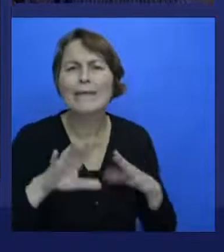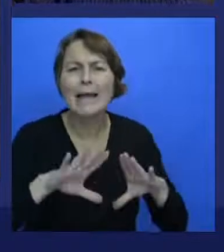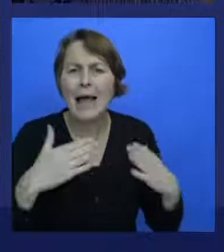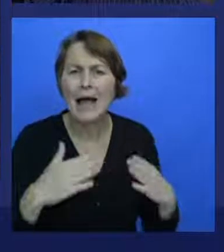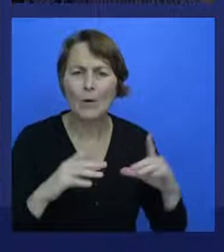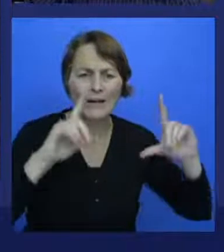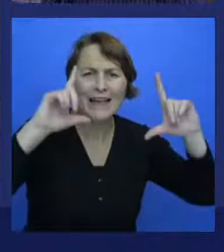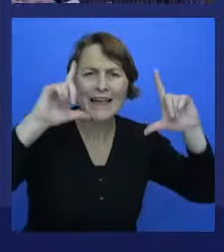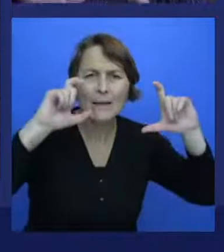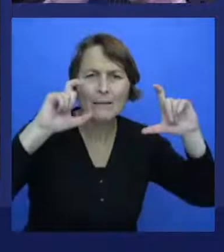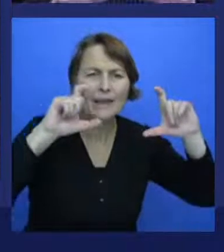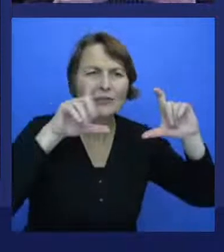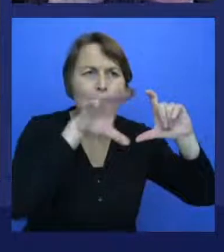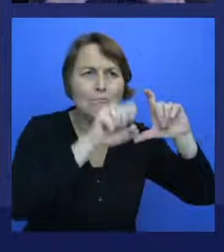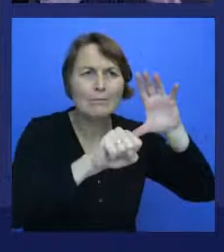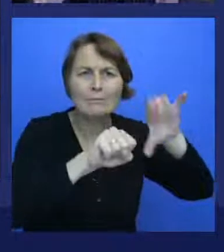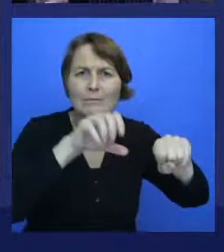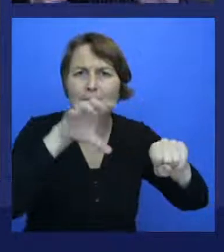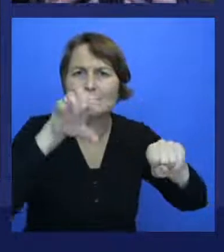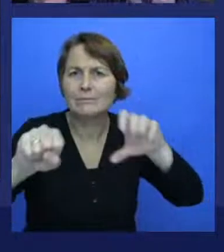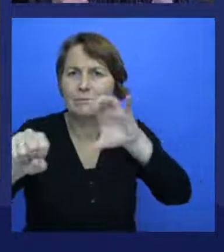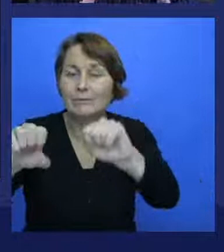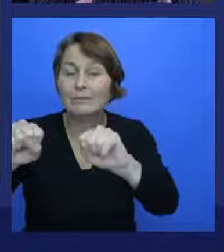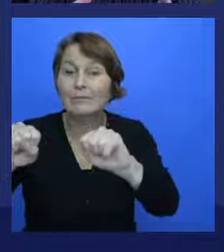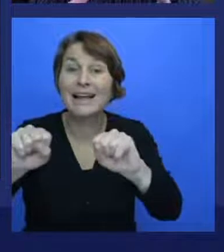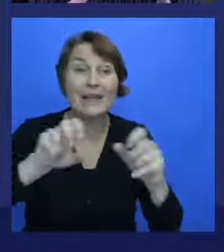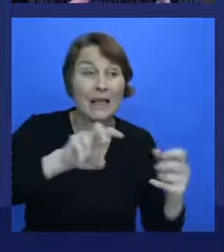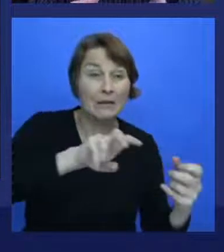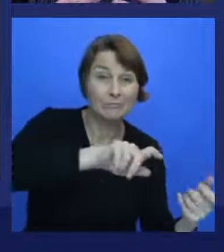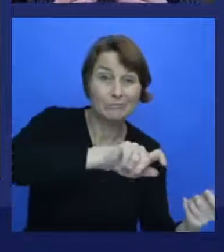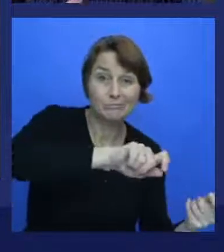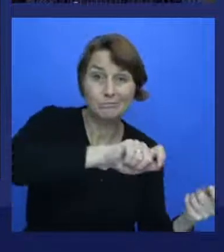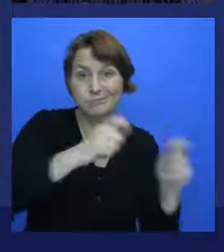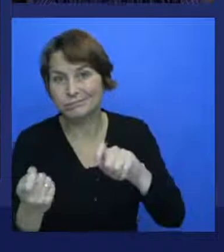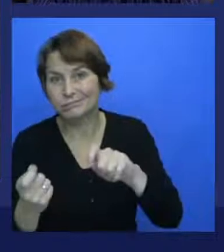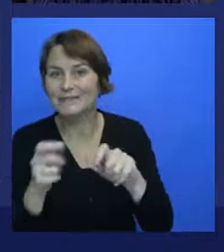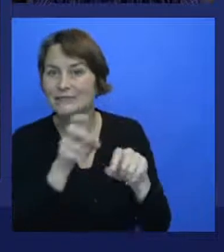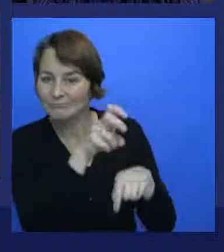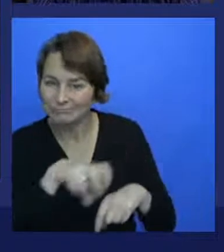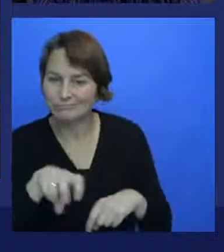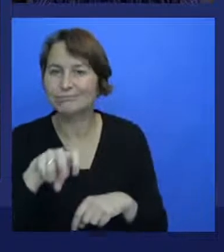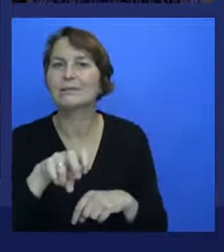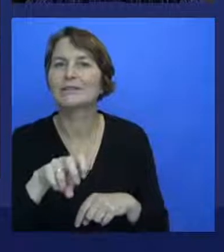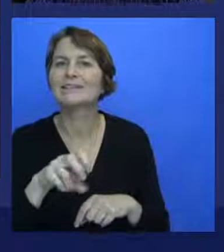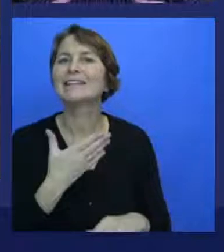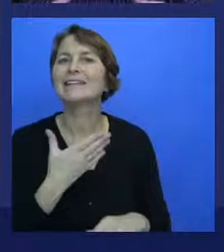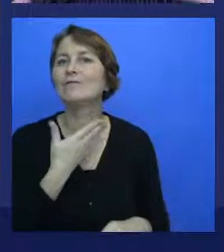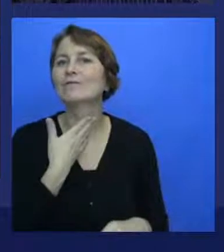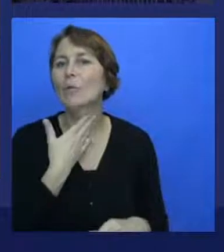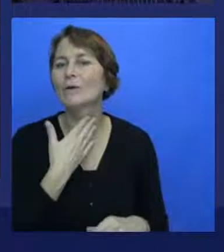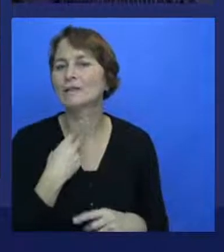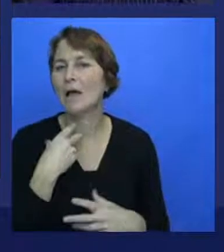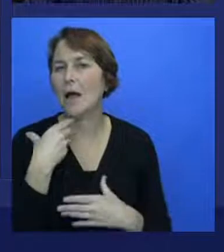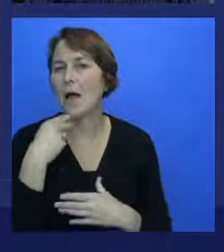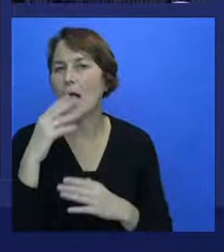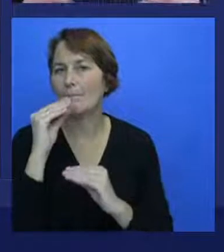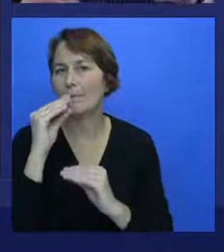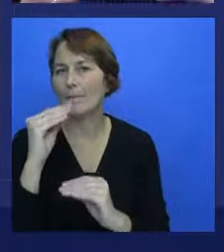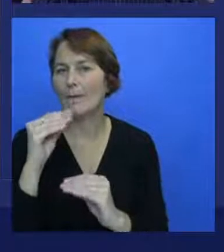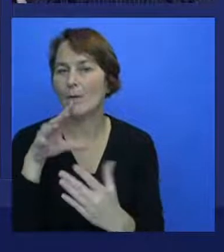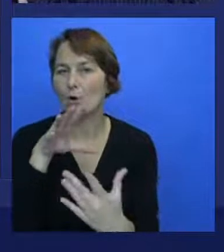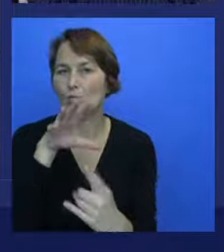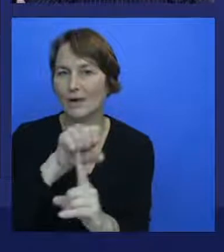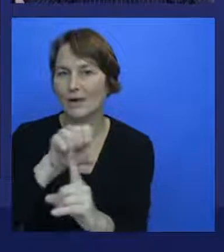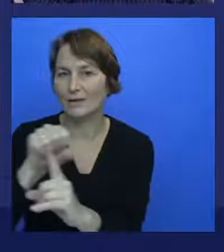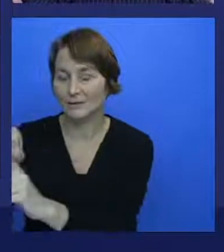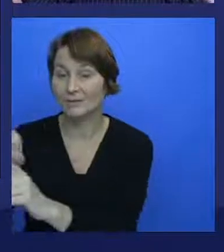voice recognition because, one of the beautiful things about the academic model is the sharing of the papers, the